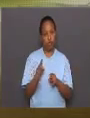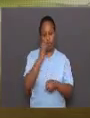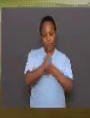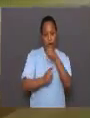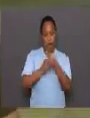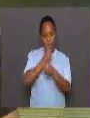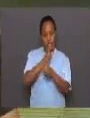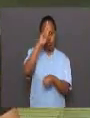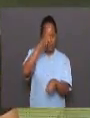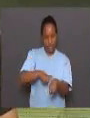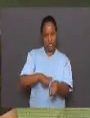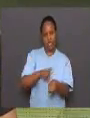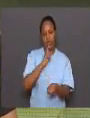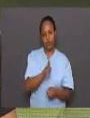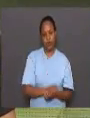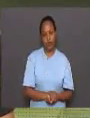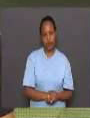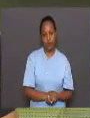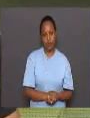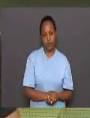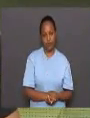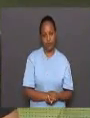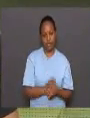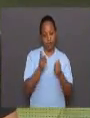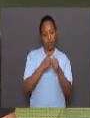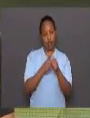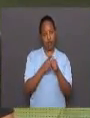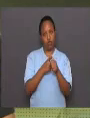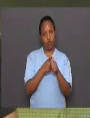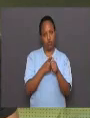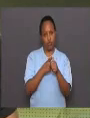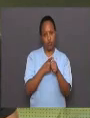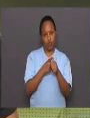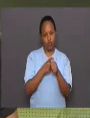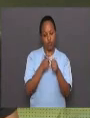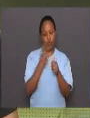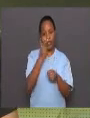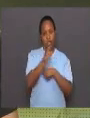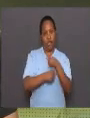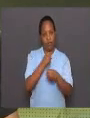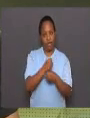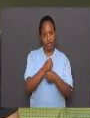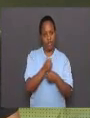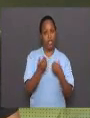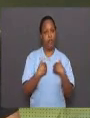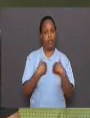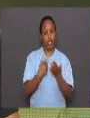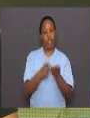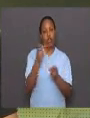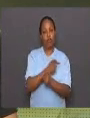year. For the first 2 years of its existence, the